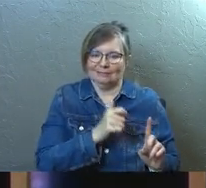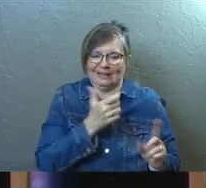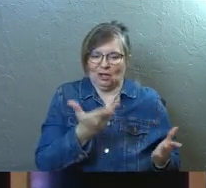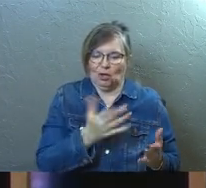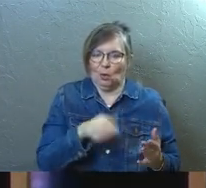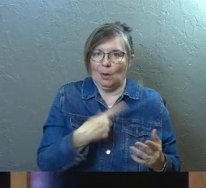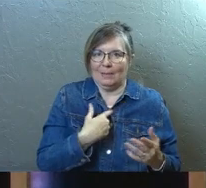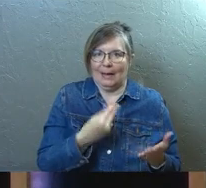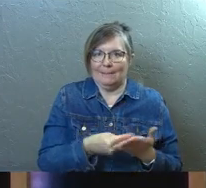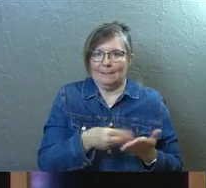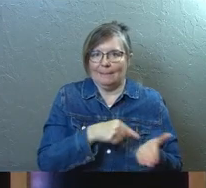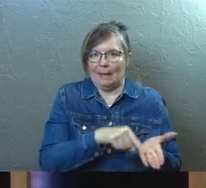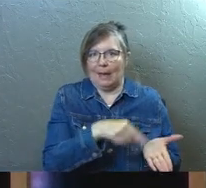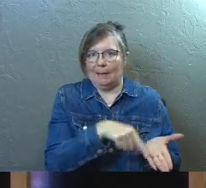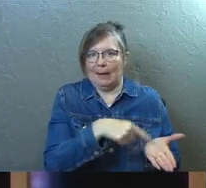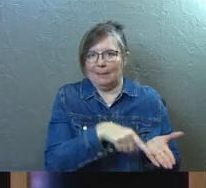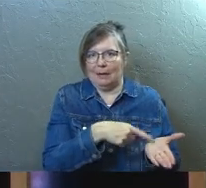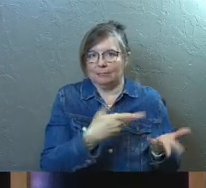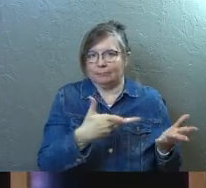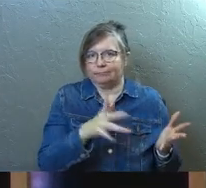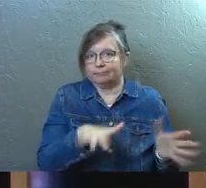They're just here because you're giving them a paycheck.